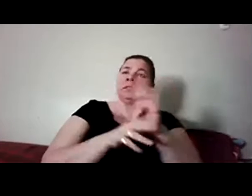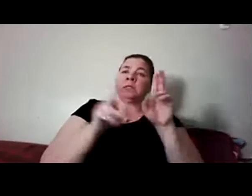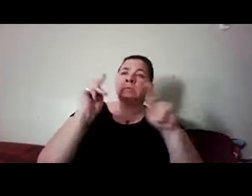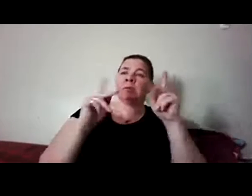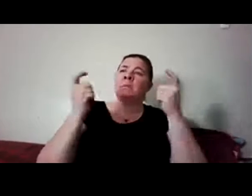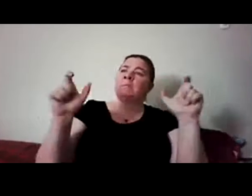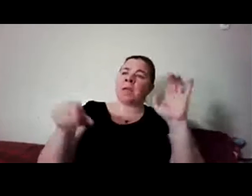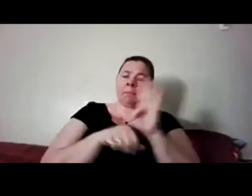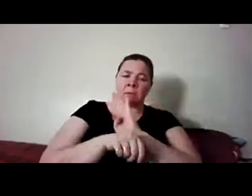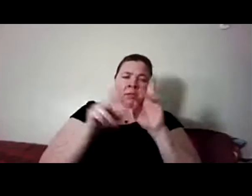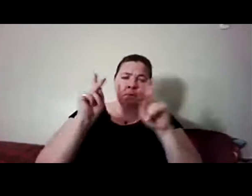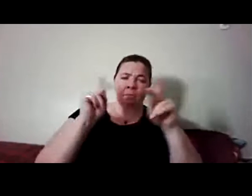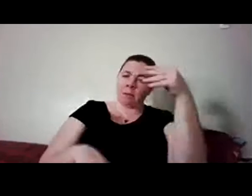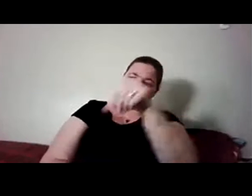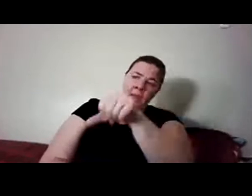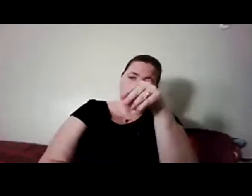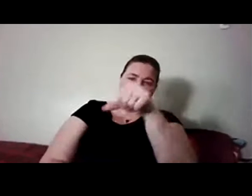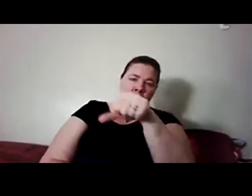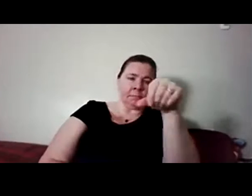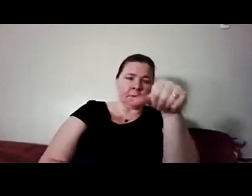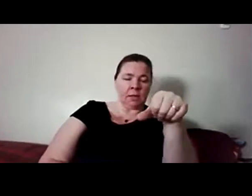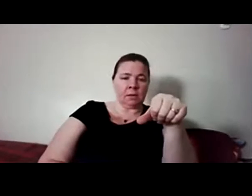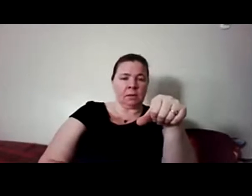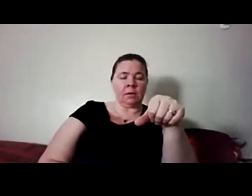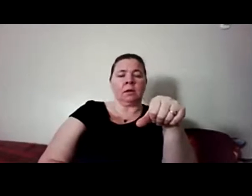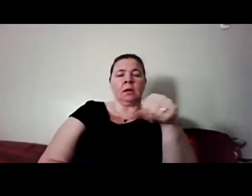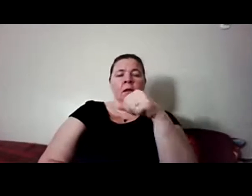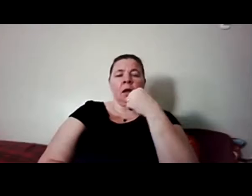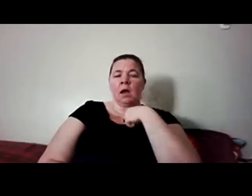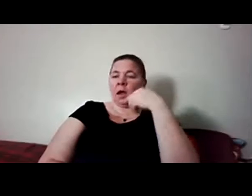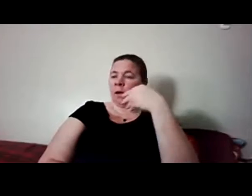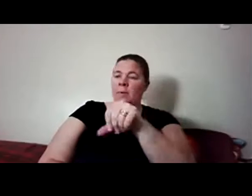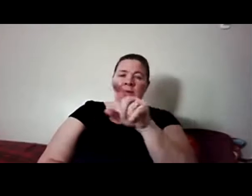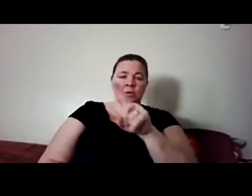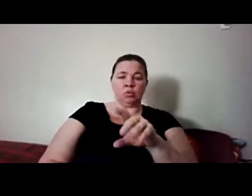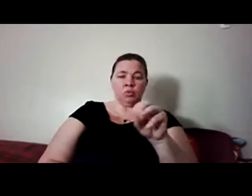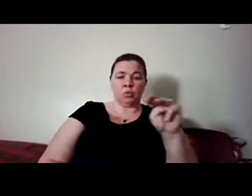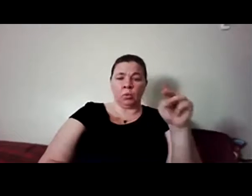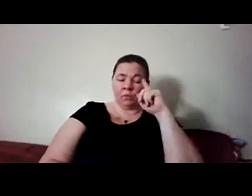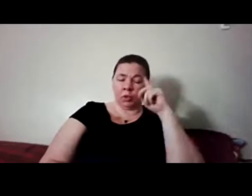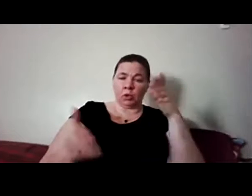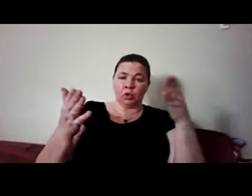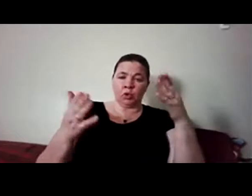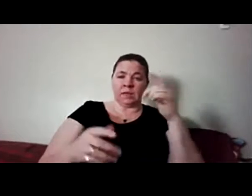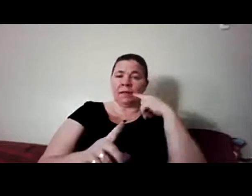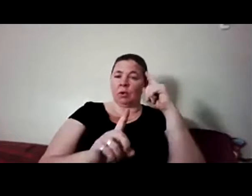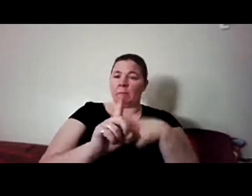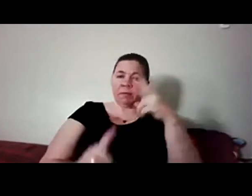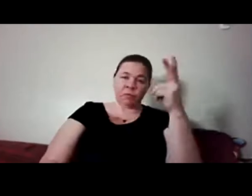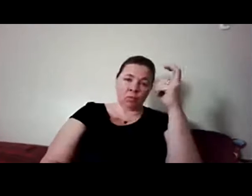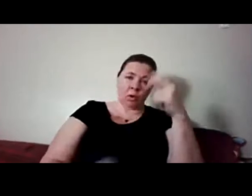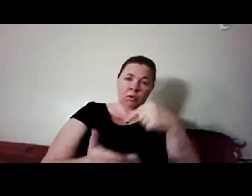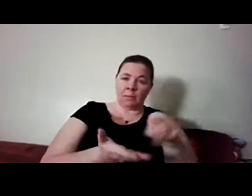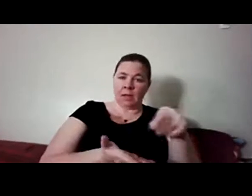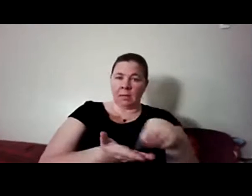business people, were paying him. Okay? I pay Zoom for this service that we are on, $200 every month. I